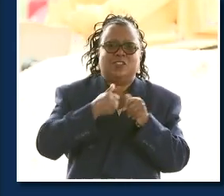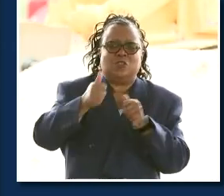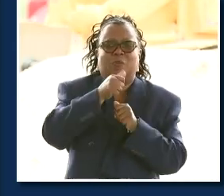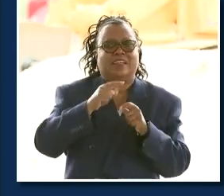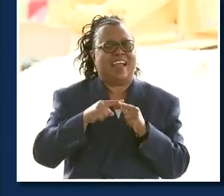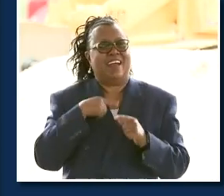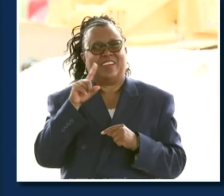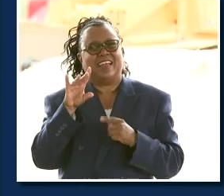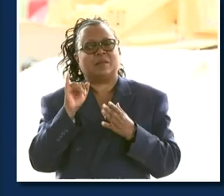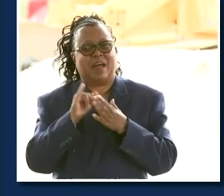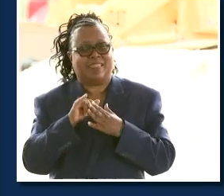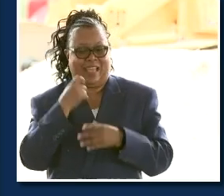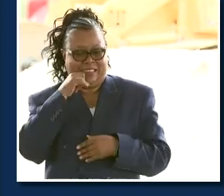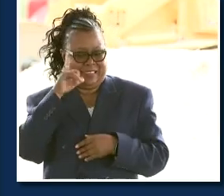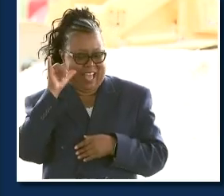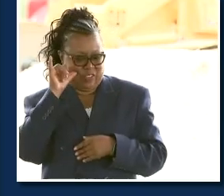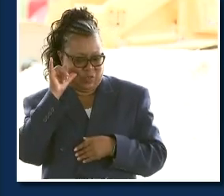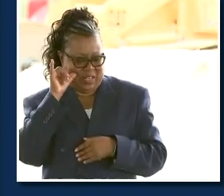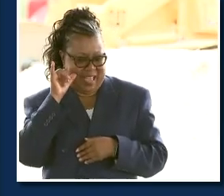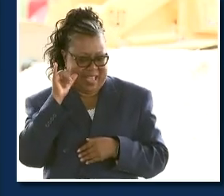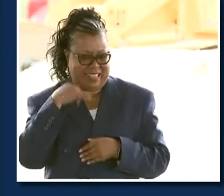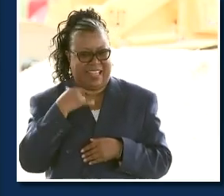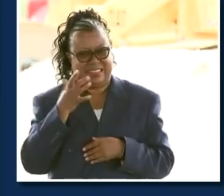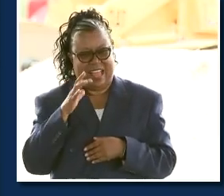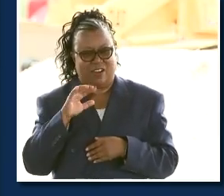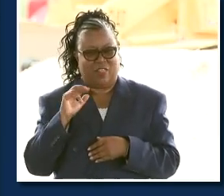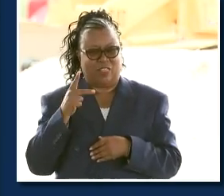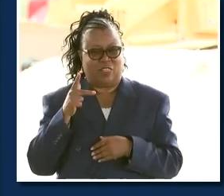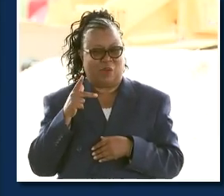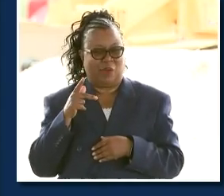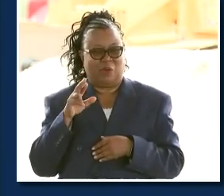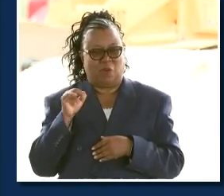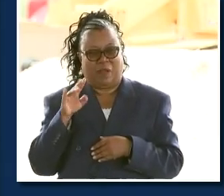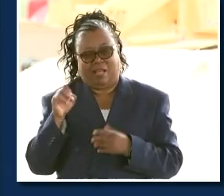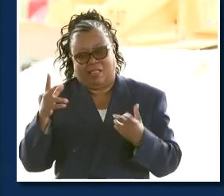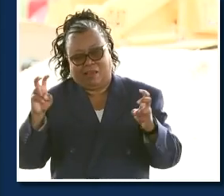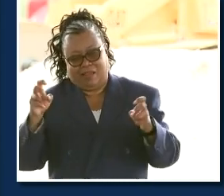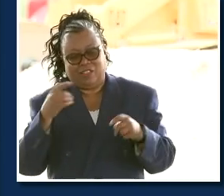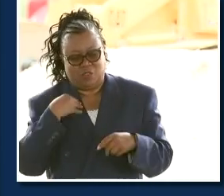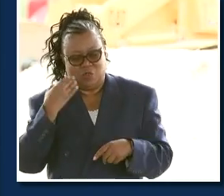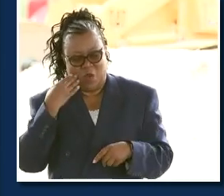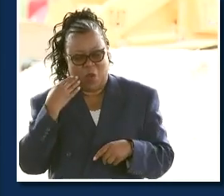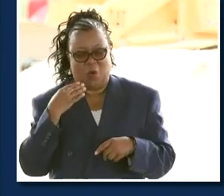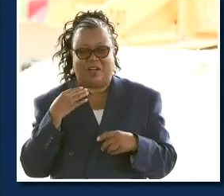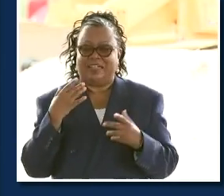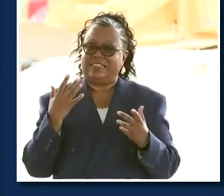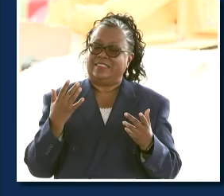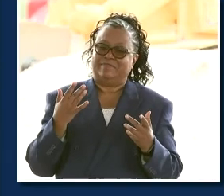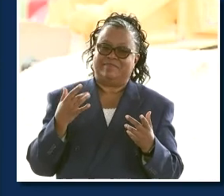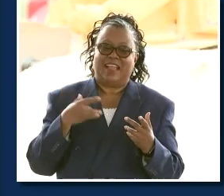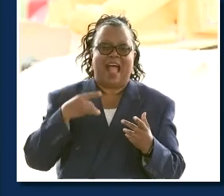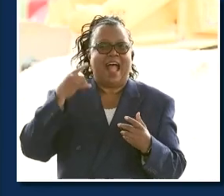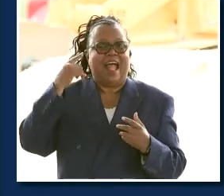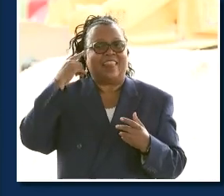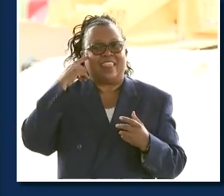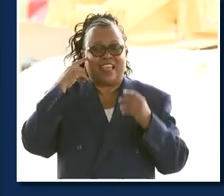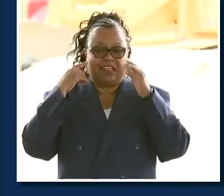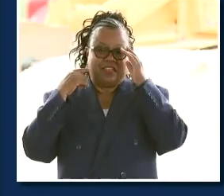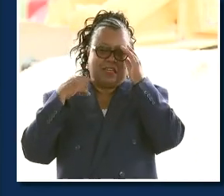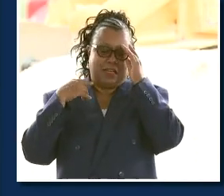got asked about that yesterday. That's kind of the third rail, as you well know. I think that